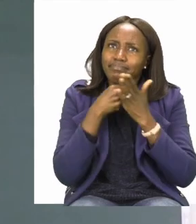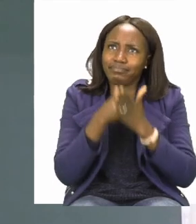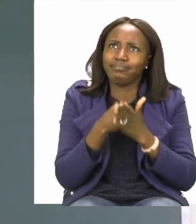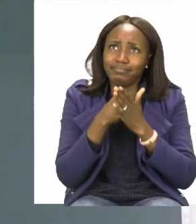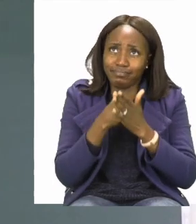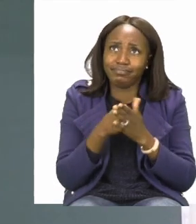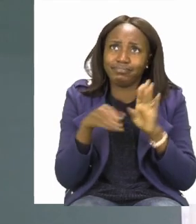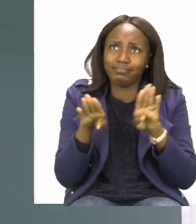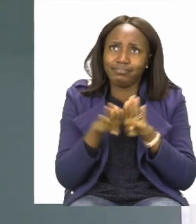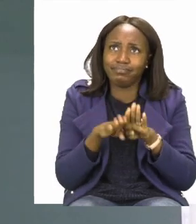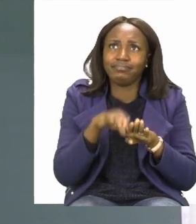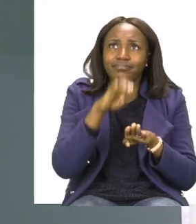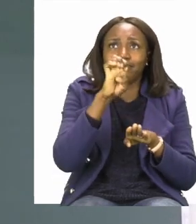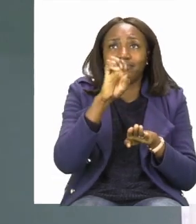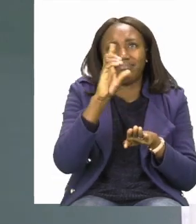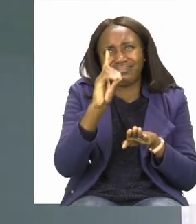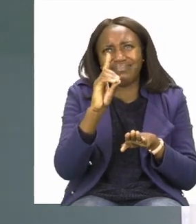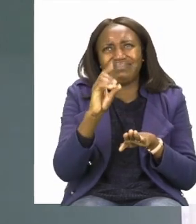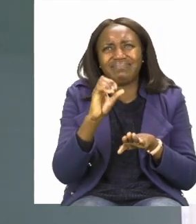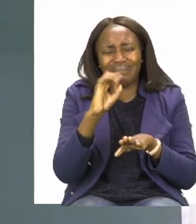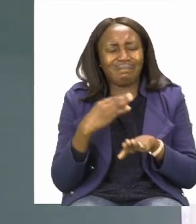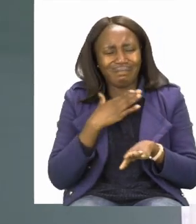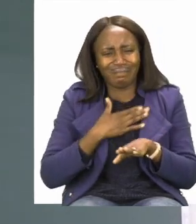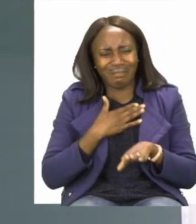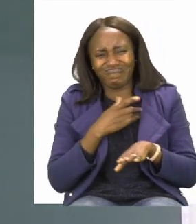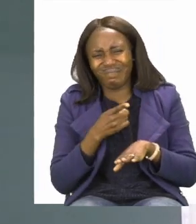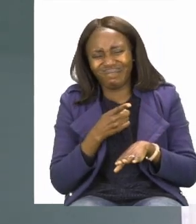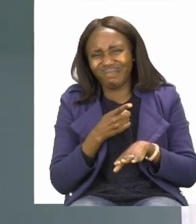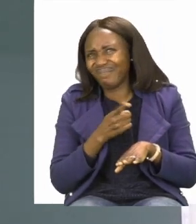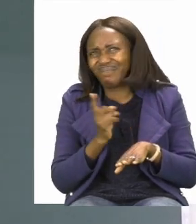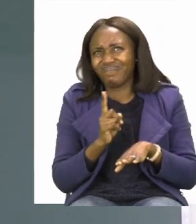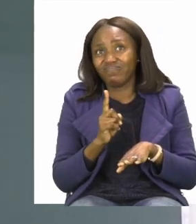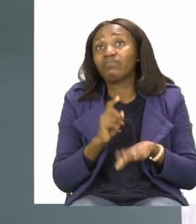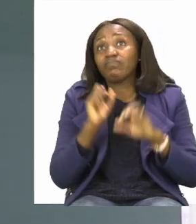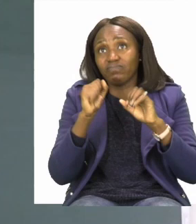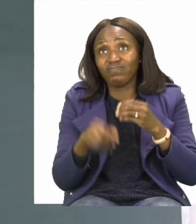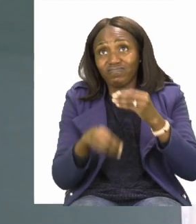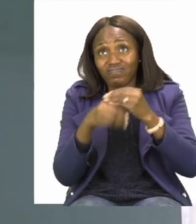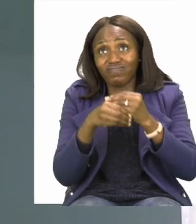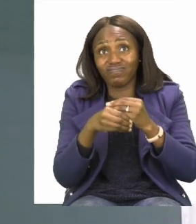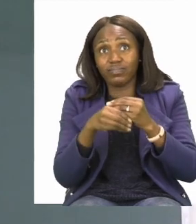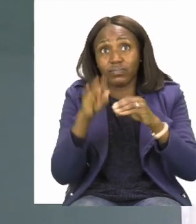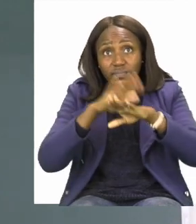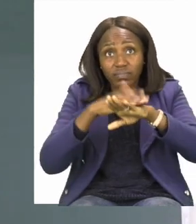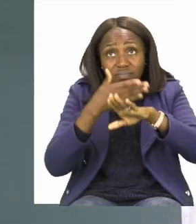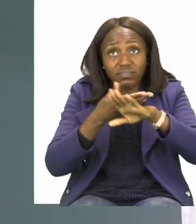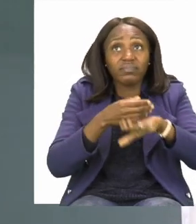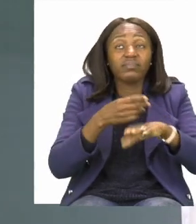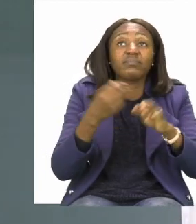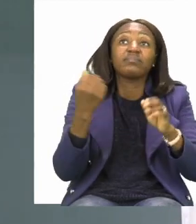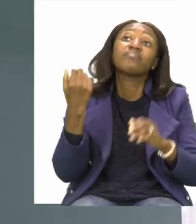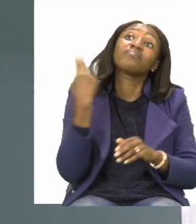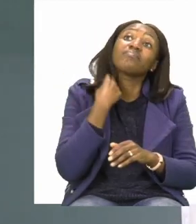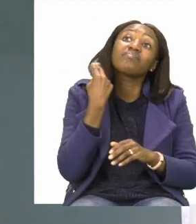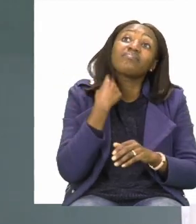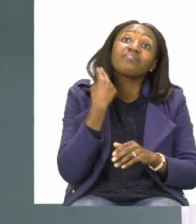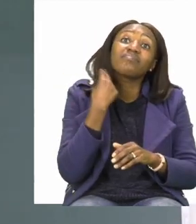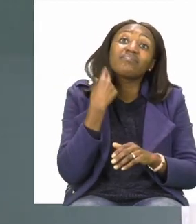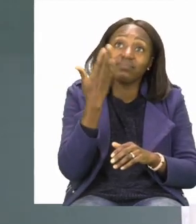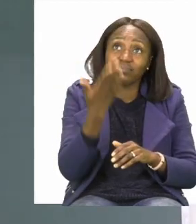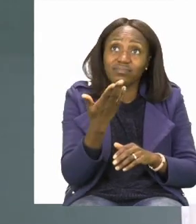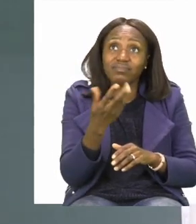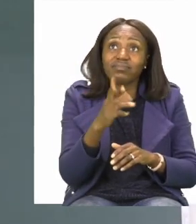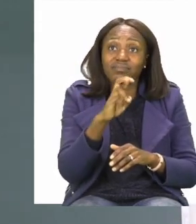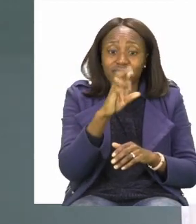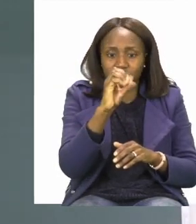ed, but if it doesn't look right, then double the last letter and see if it looks correct. Take your